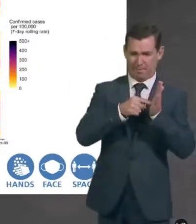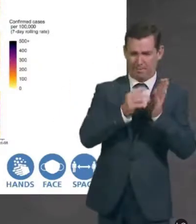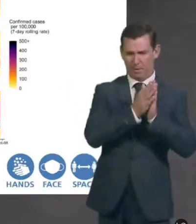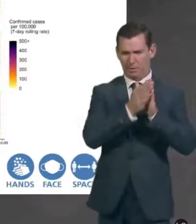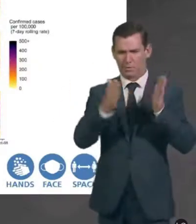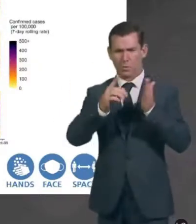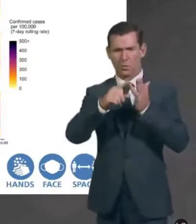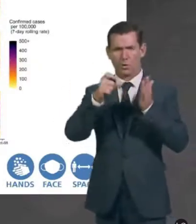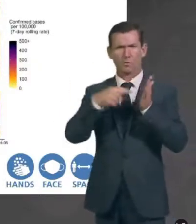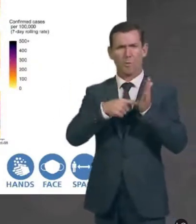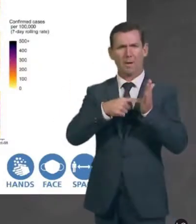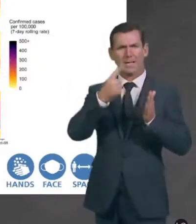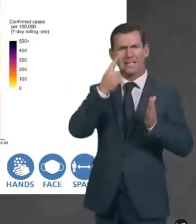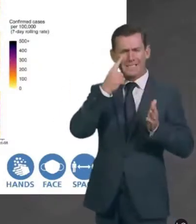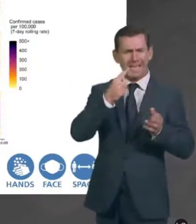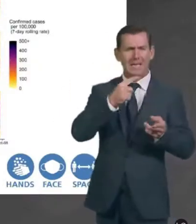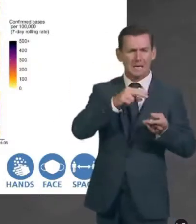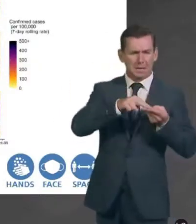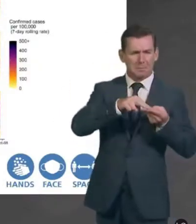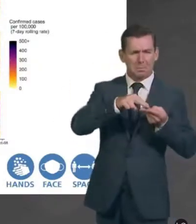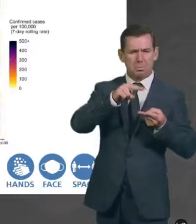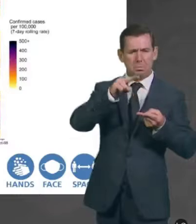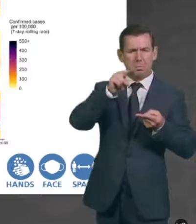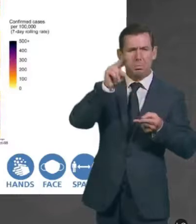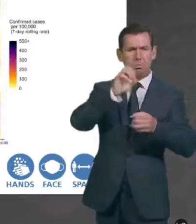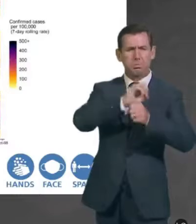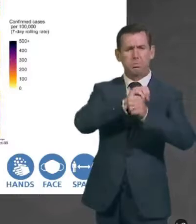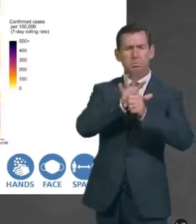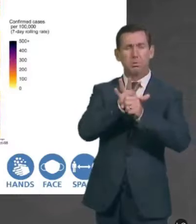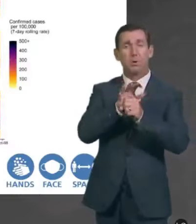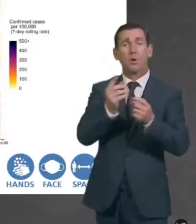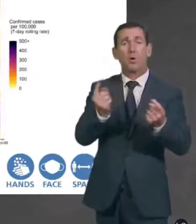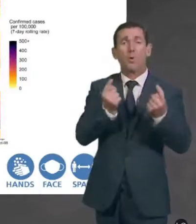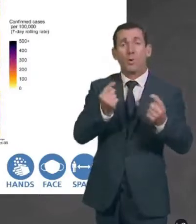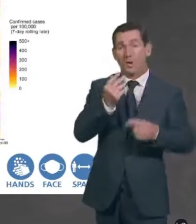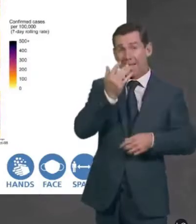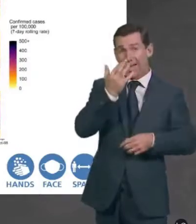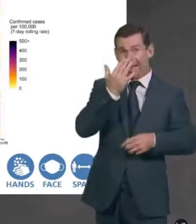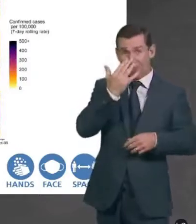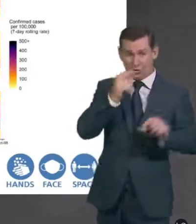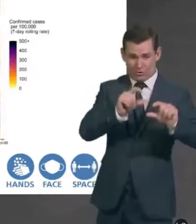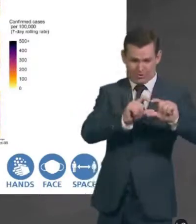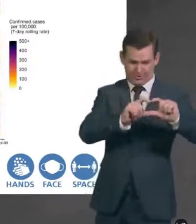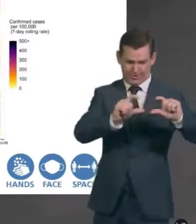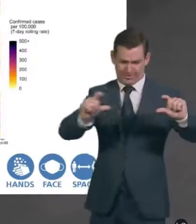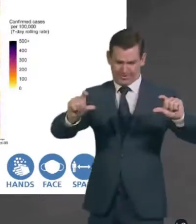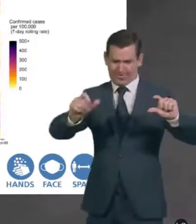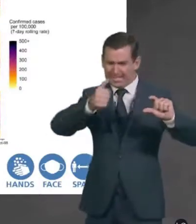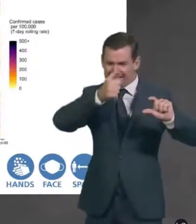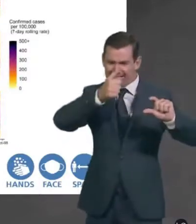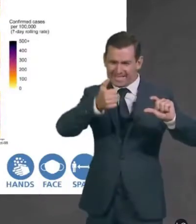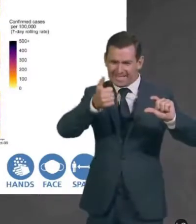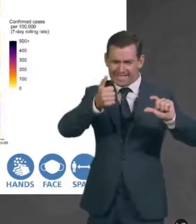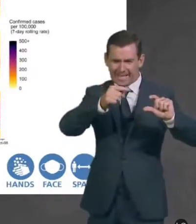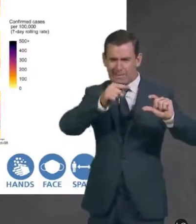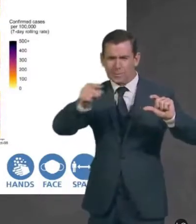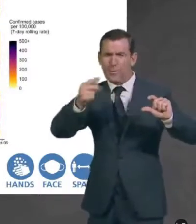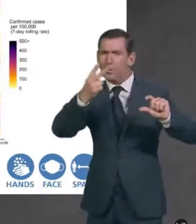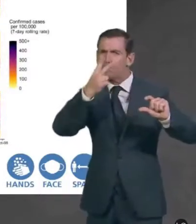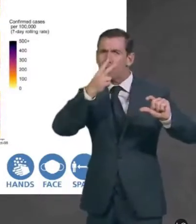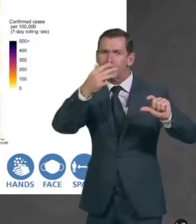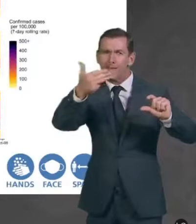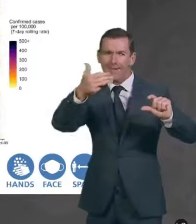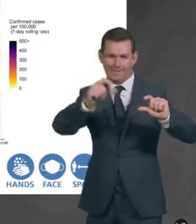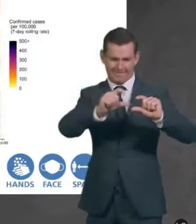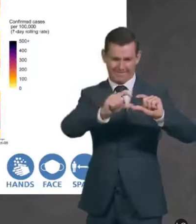of cases, particularly in the age group of 16 to 29. Not much increases yet in the other